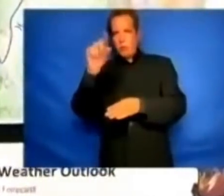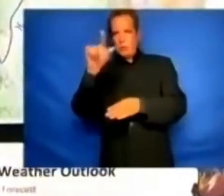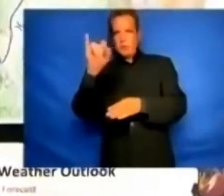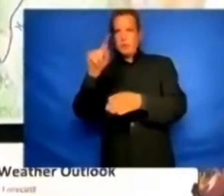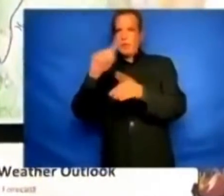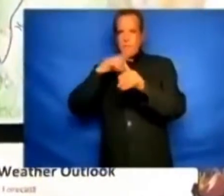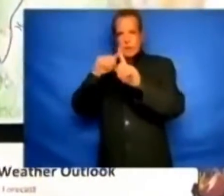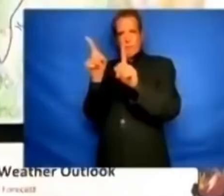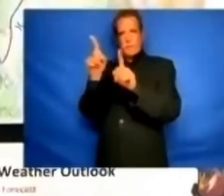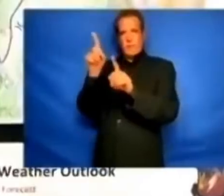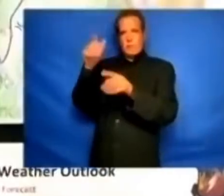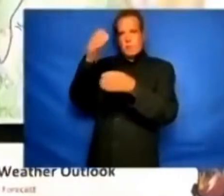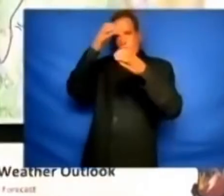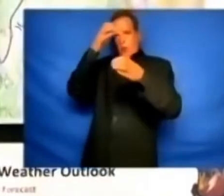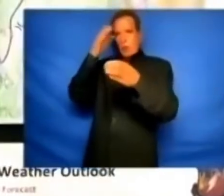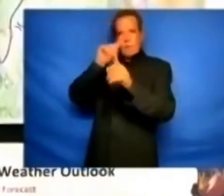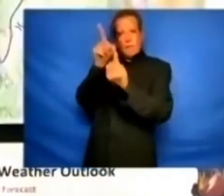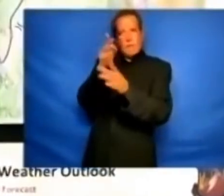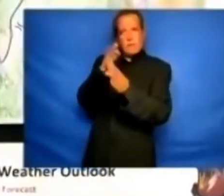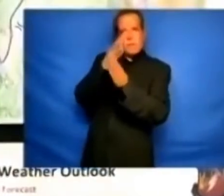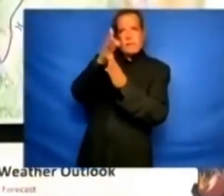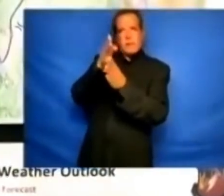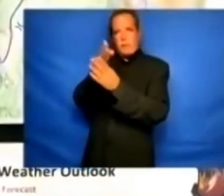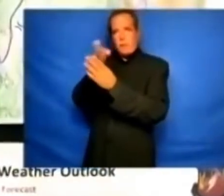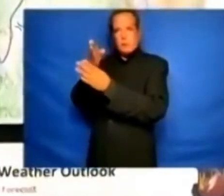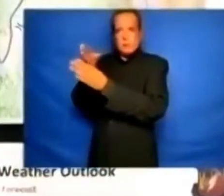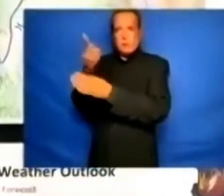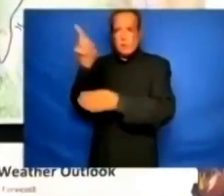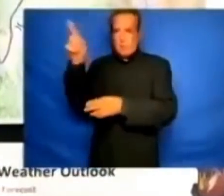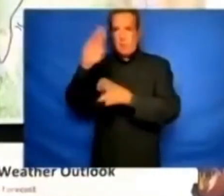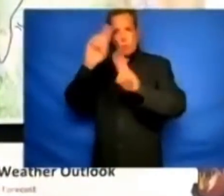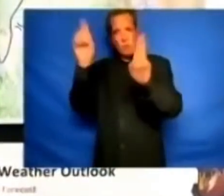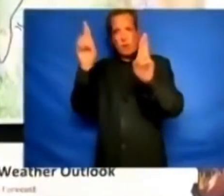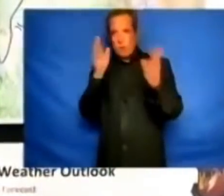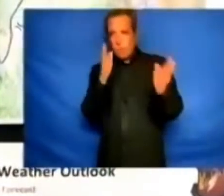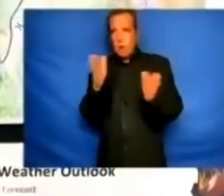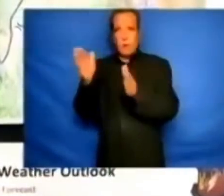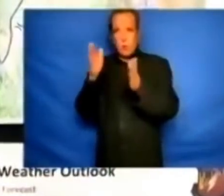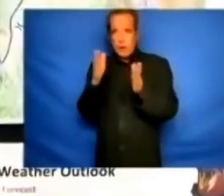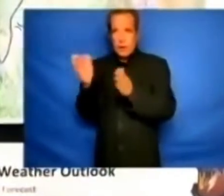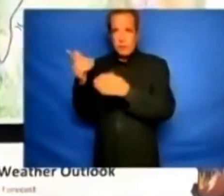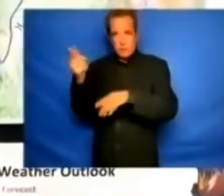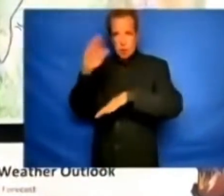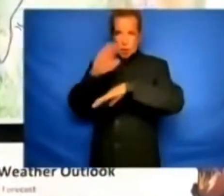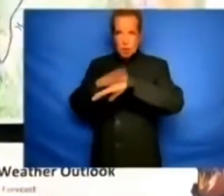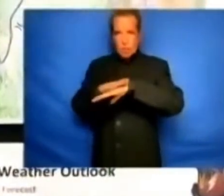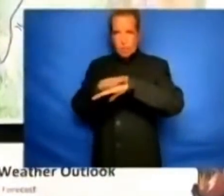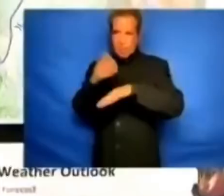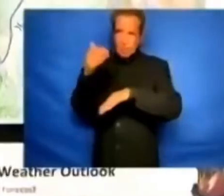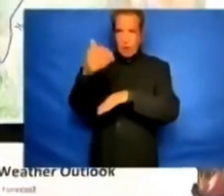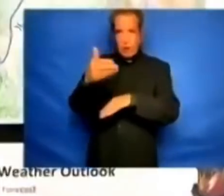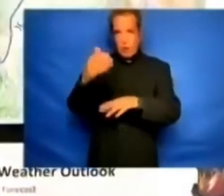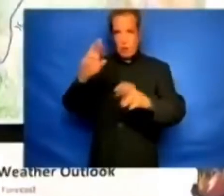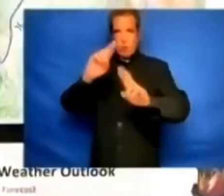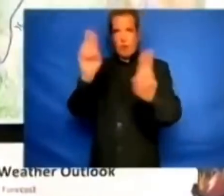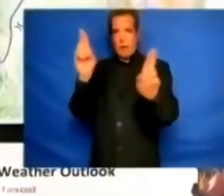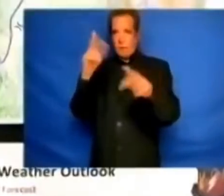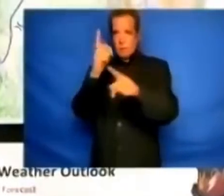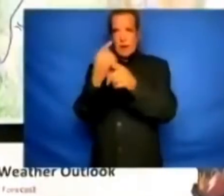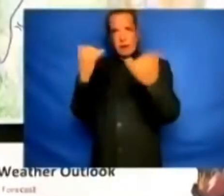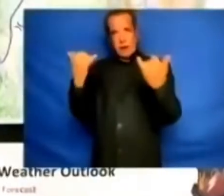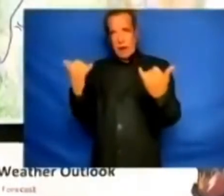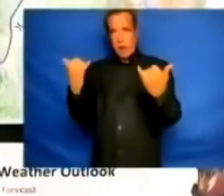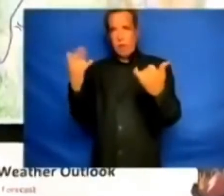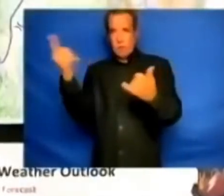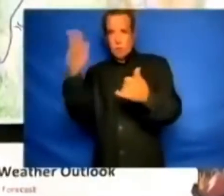areas that have been organized and are on the ground deployed right now to look at